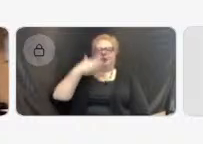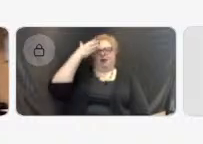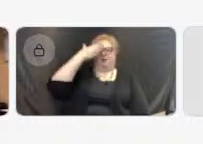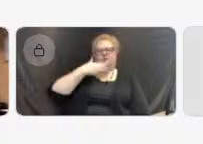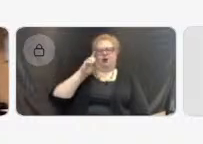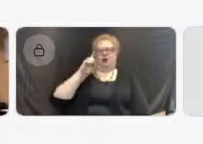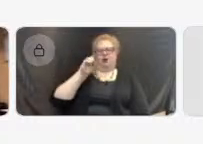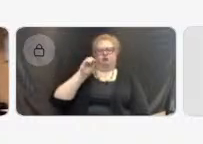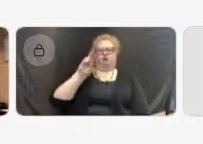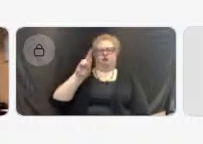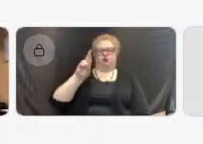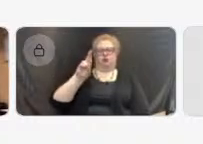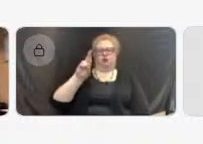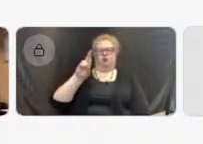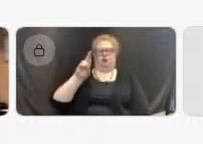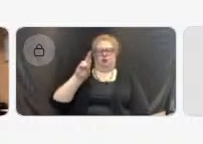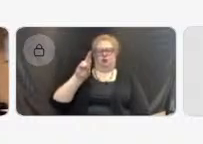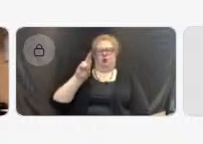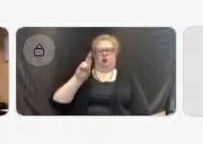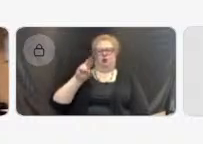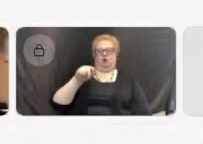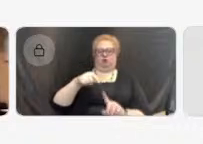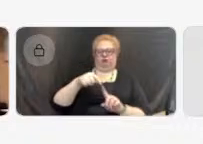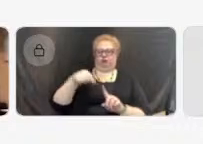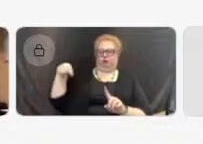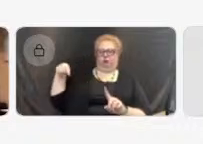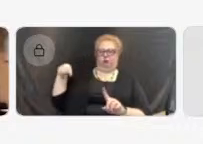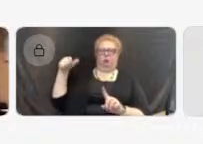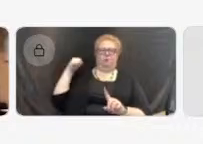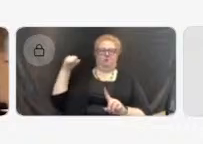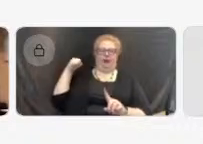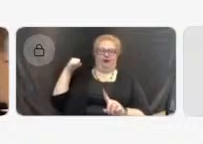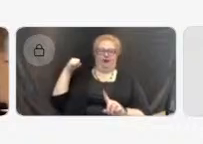the way to the back.